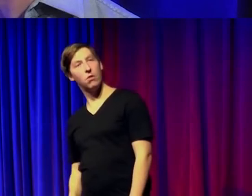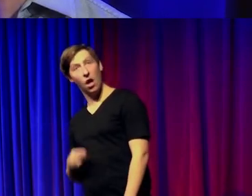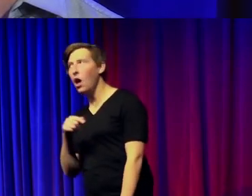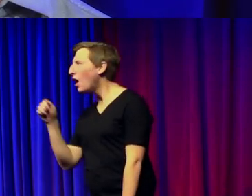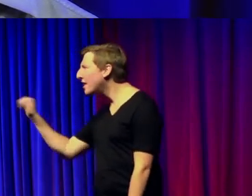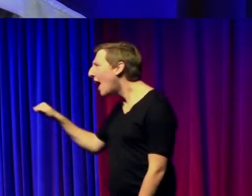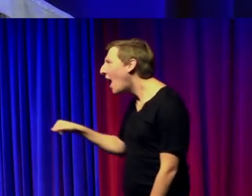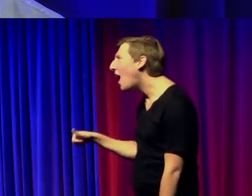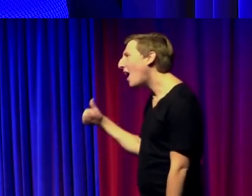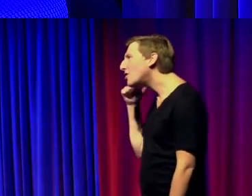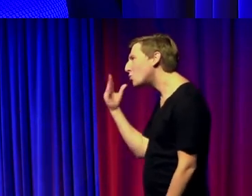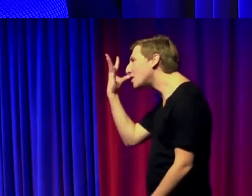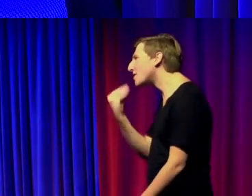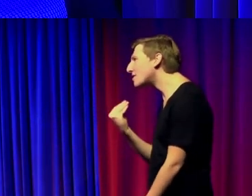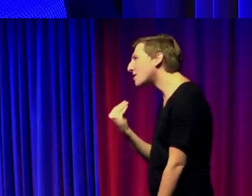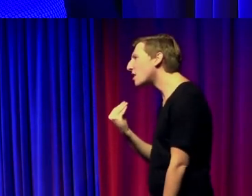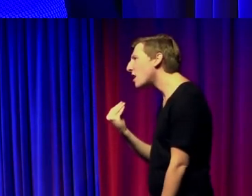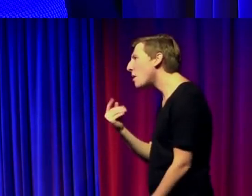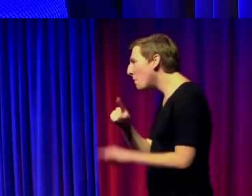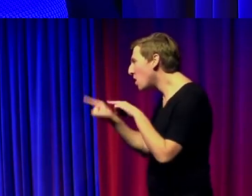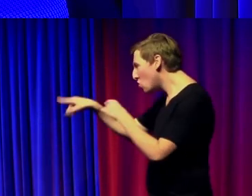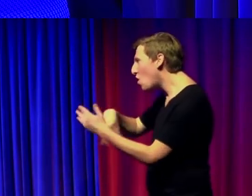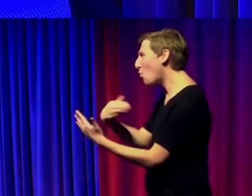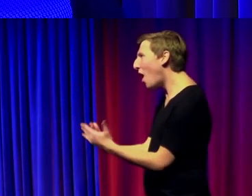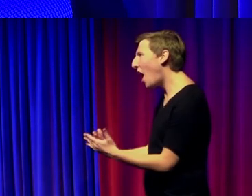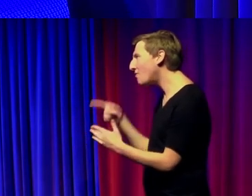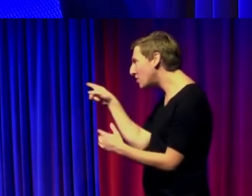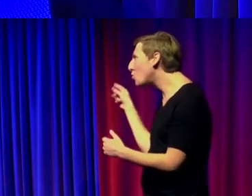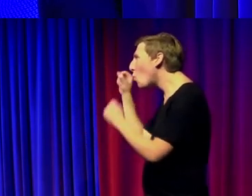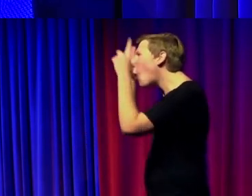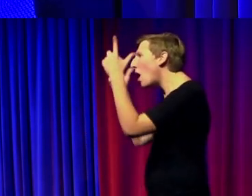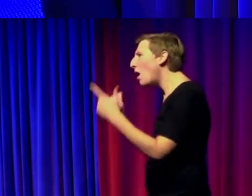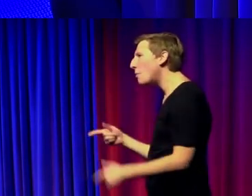what else are we supposed to do with those air horns?